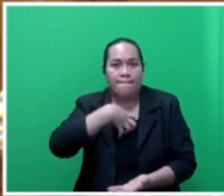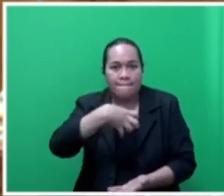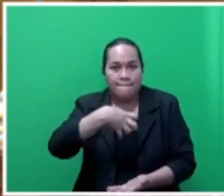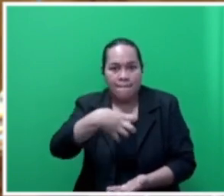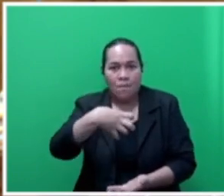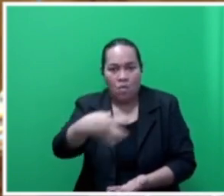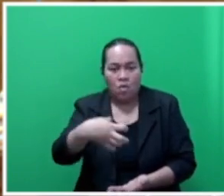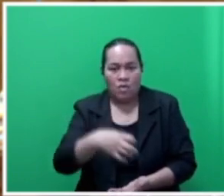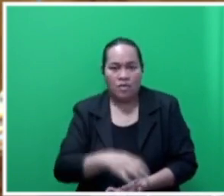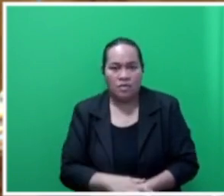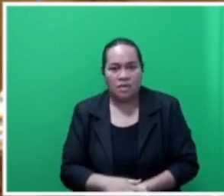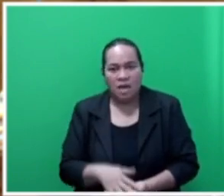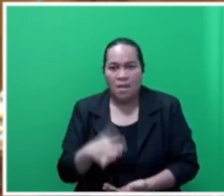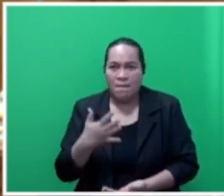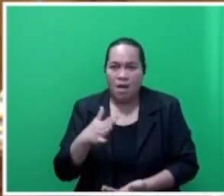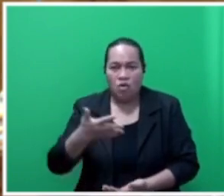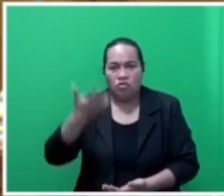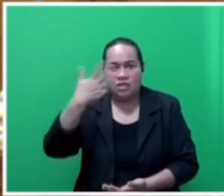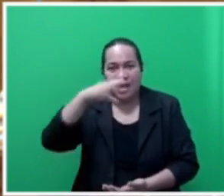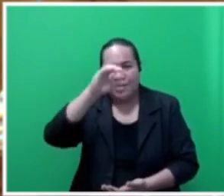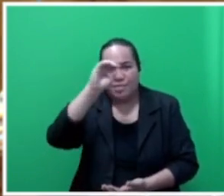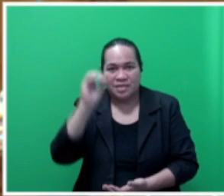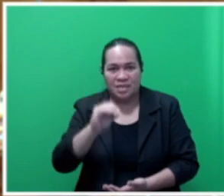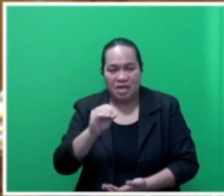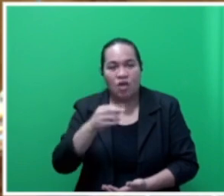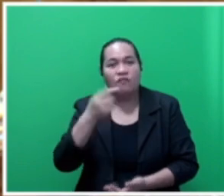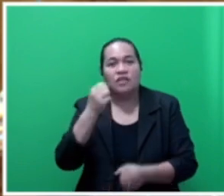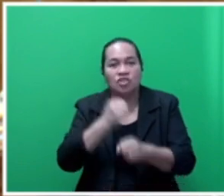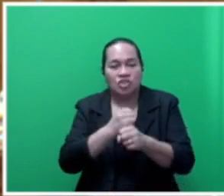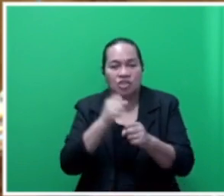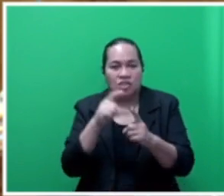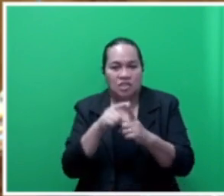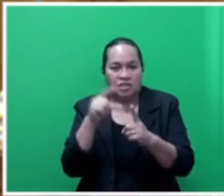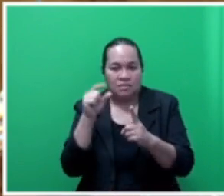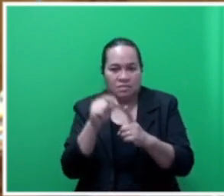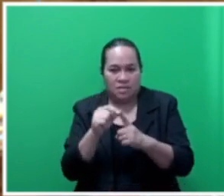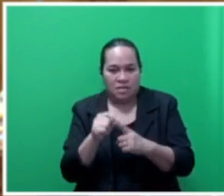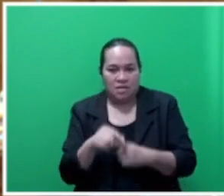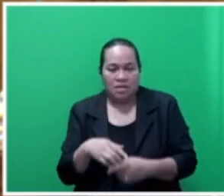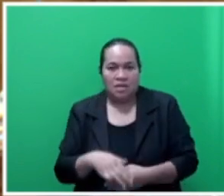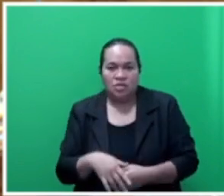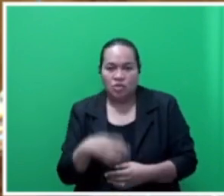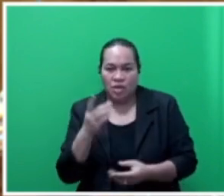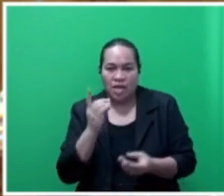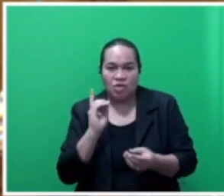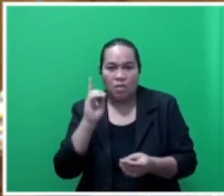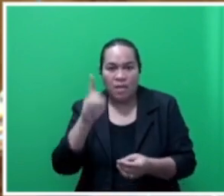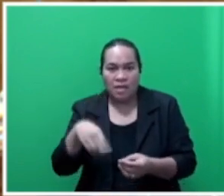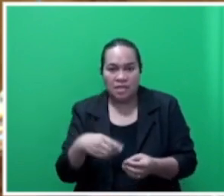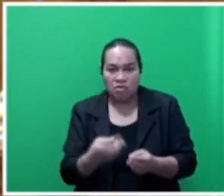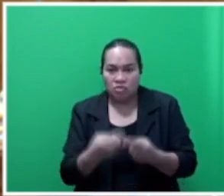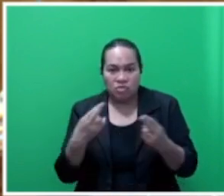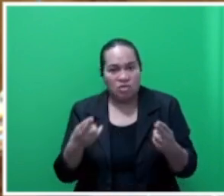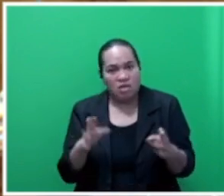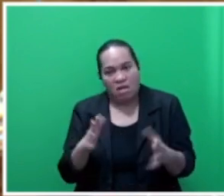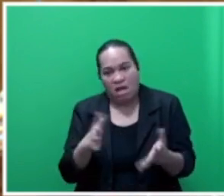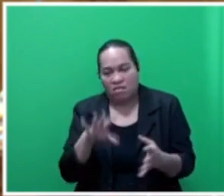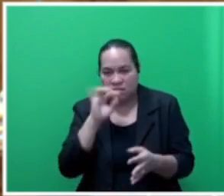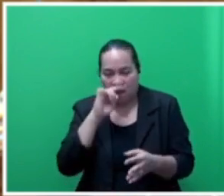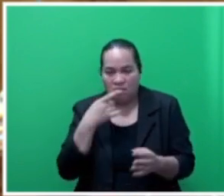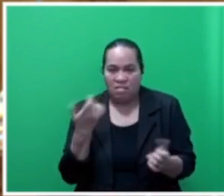debt level reaching 90% of GDP, relying on domestic resources is not possible. It is certain that the